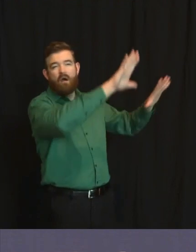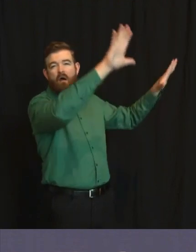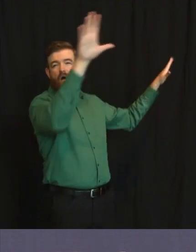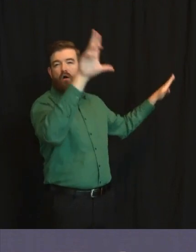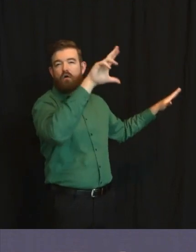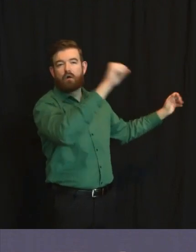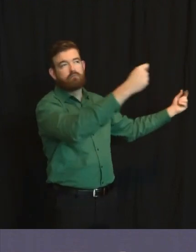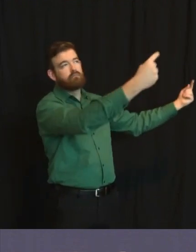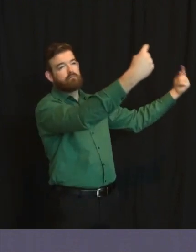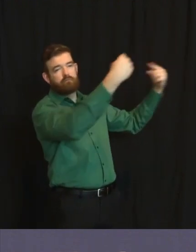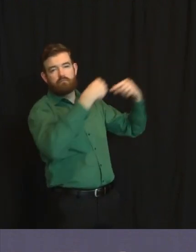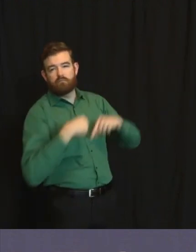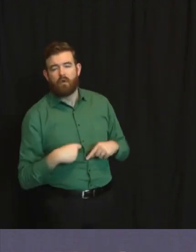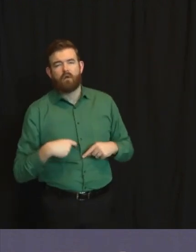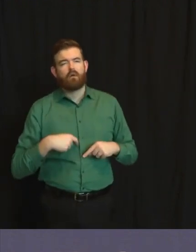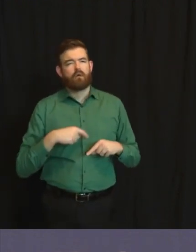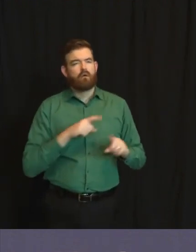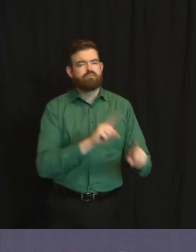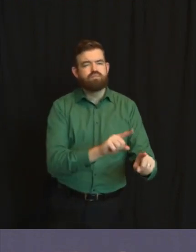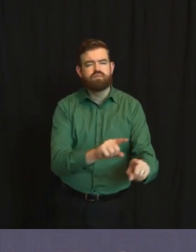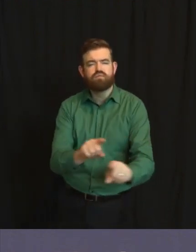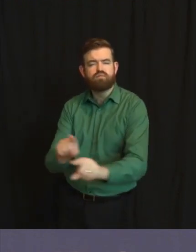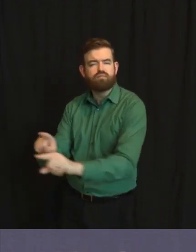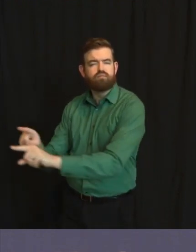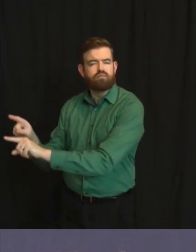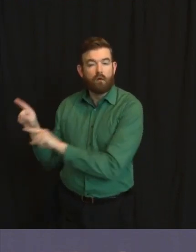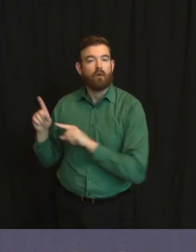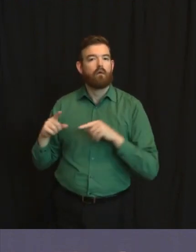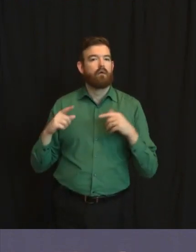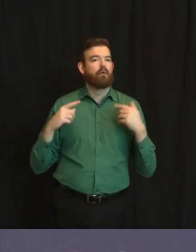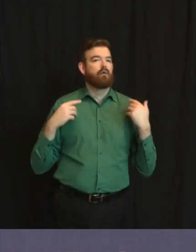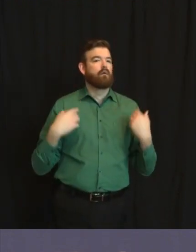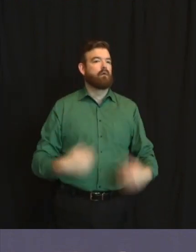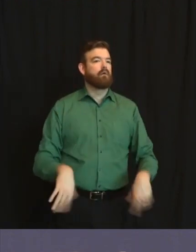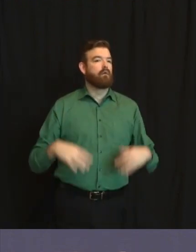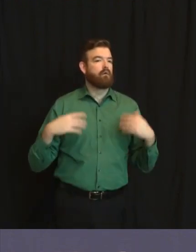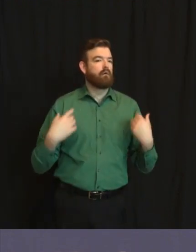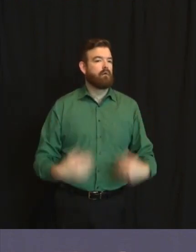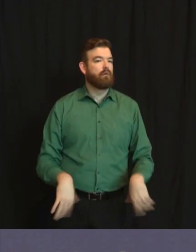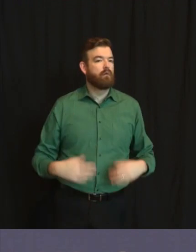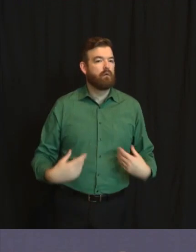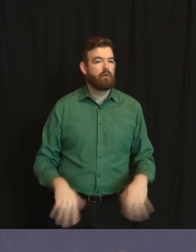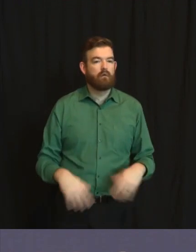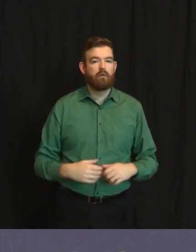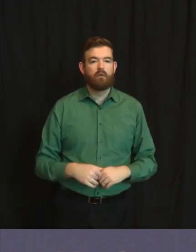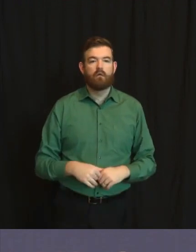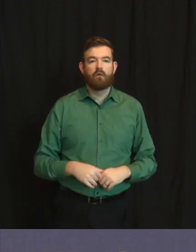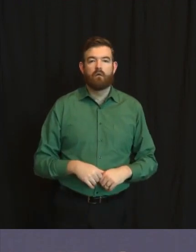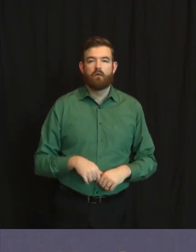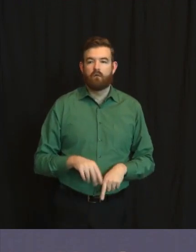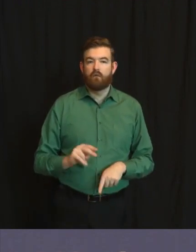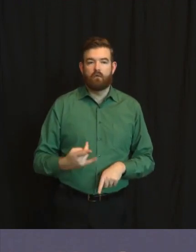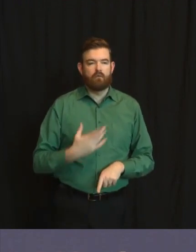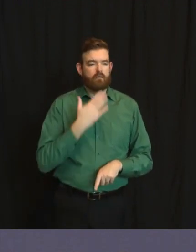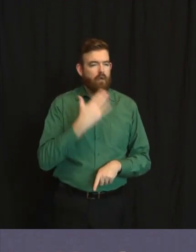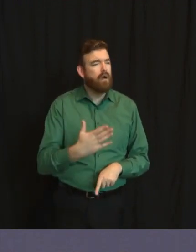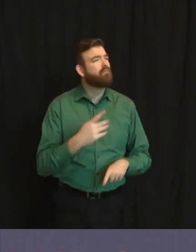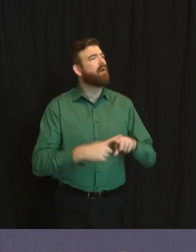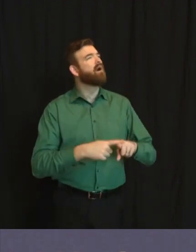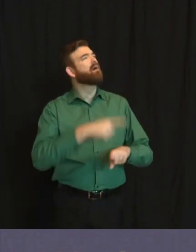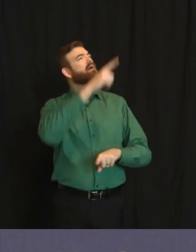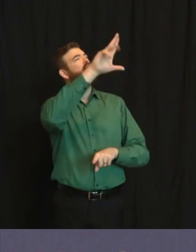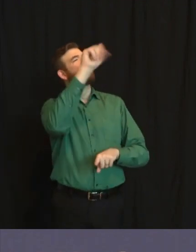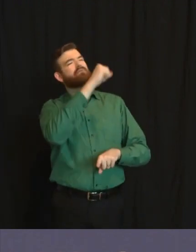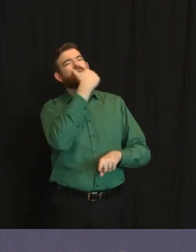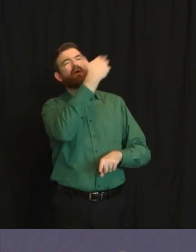need. Just extraordinary. Obviously, first and foremost, up and down the state, but all around the country. And frankly, as we mentioned yesterday, we're